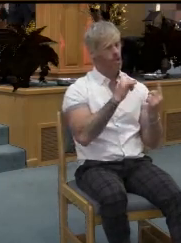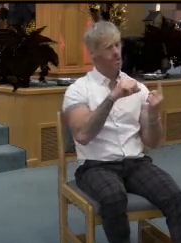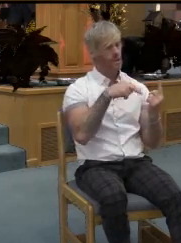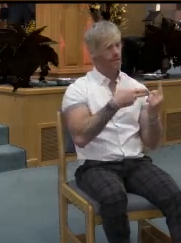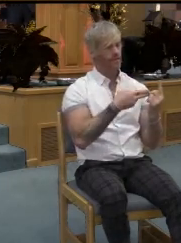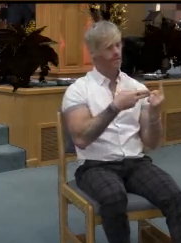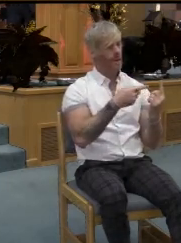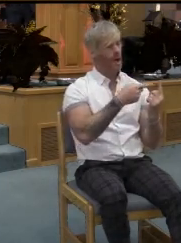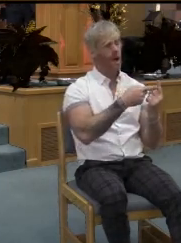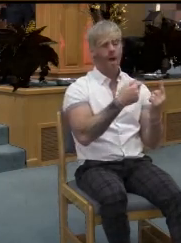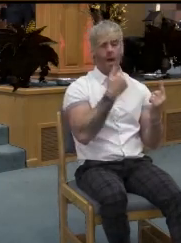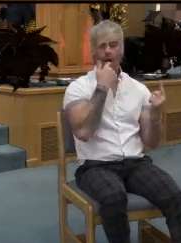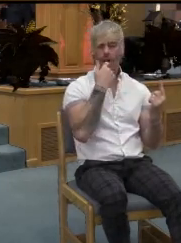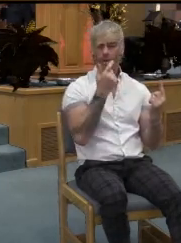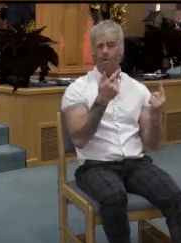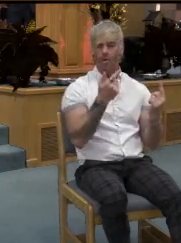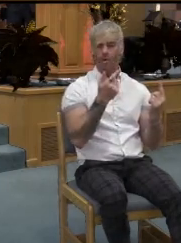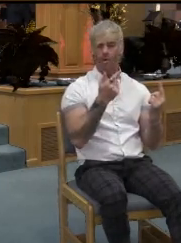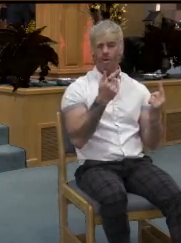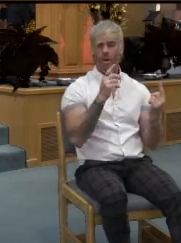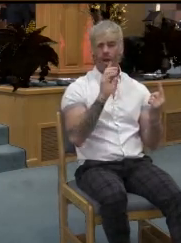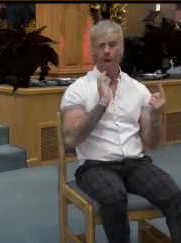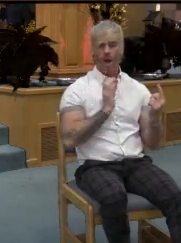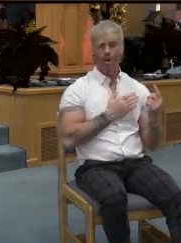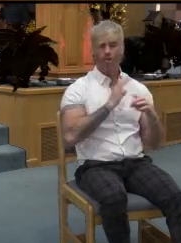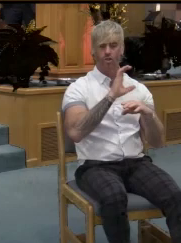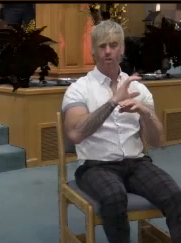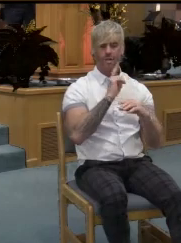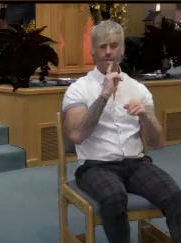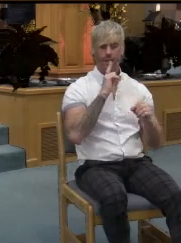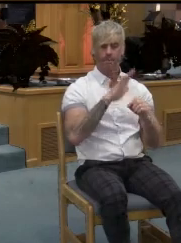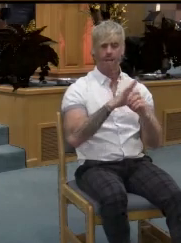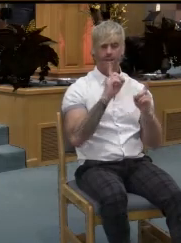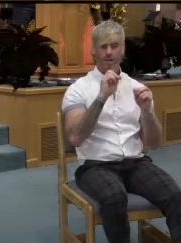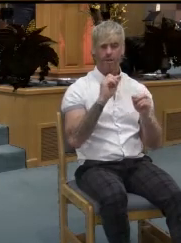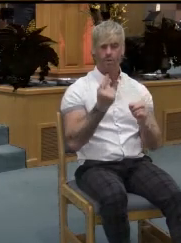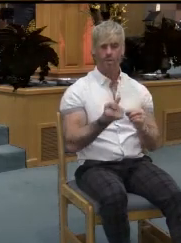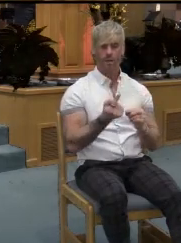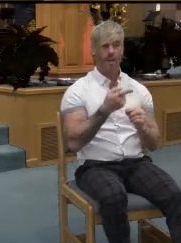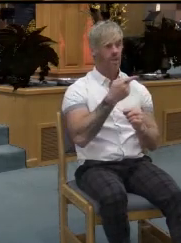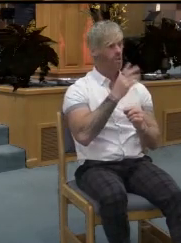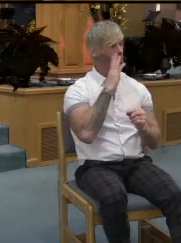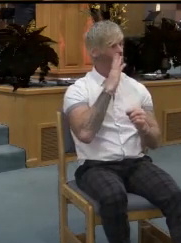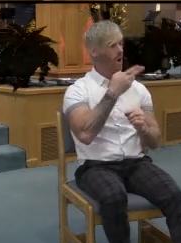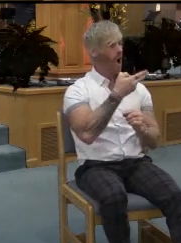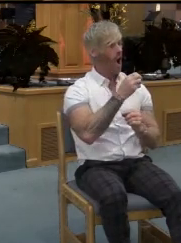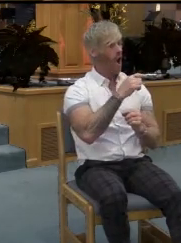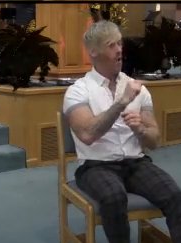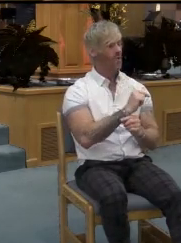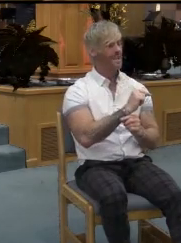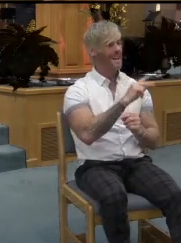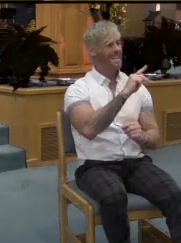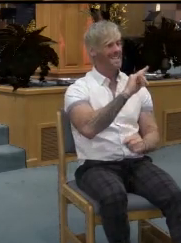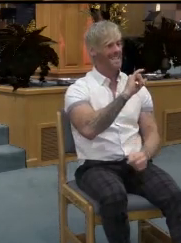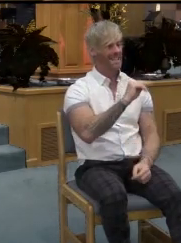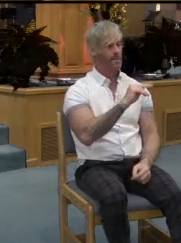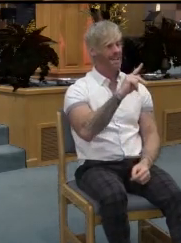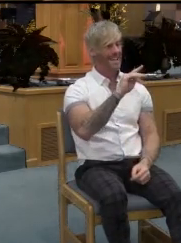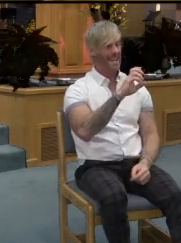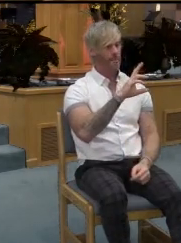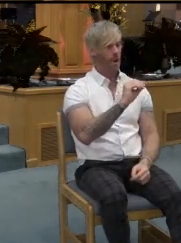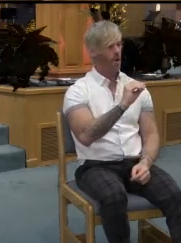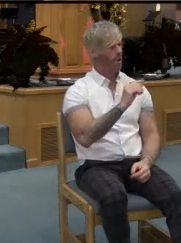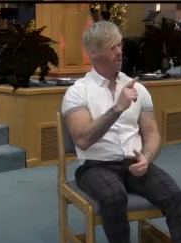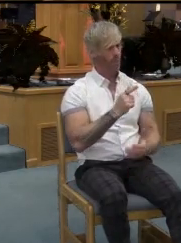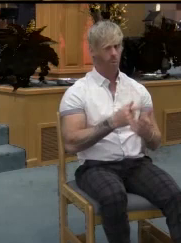I said, really? What'd you commit us to do? He said, you're going to be hosting Tim Tebow. I said, what do you